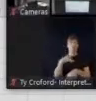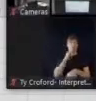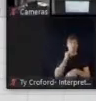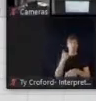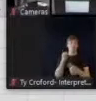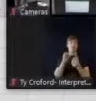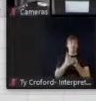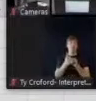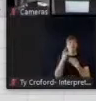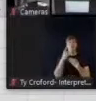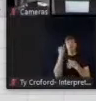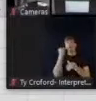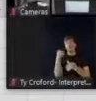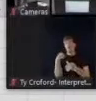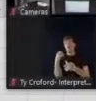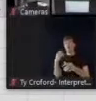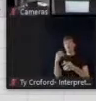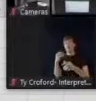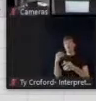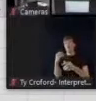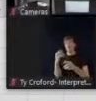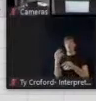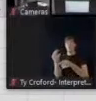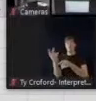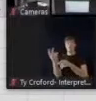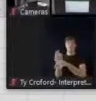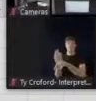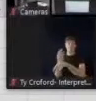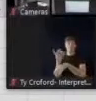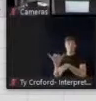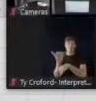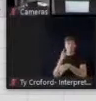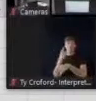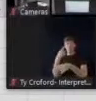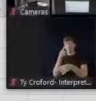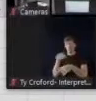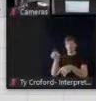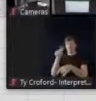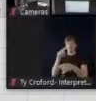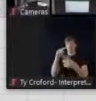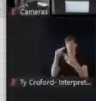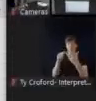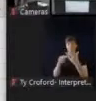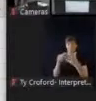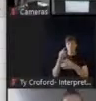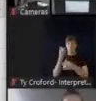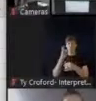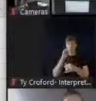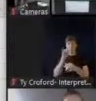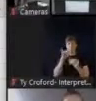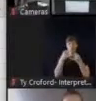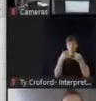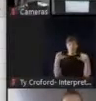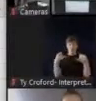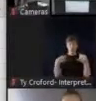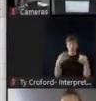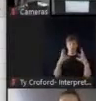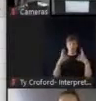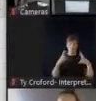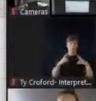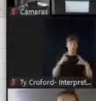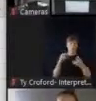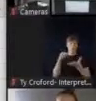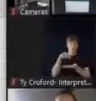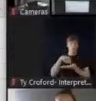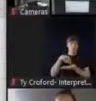if we choose to apply any of those towards things. And one of the one item was on our retirement debt. It looks